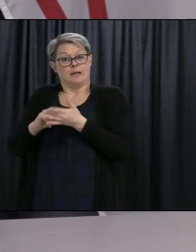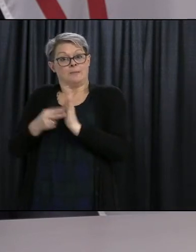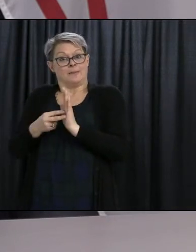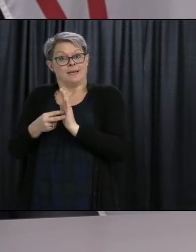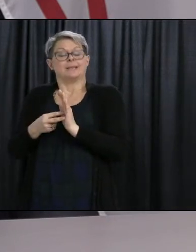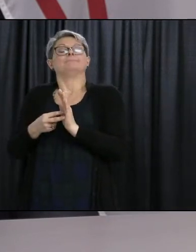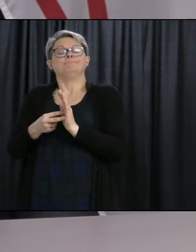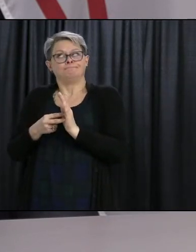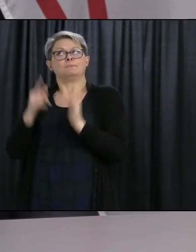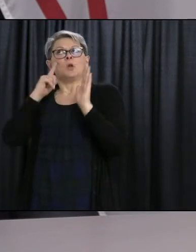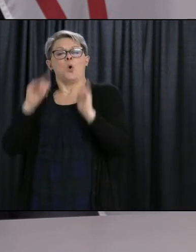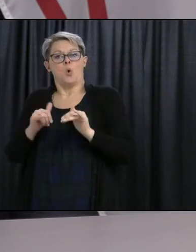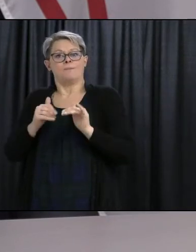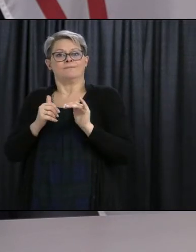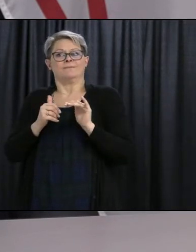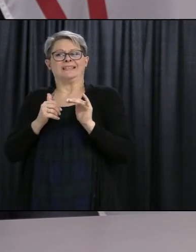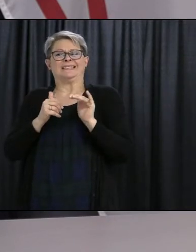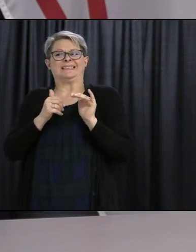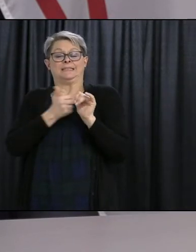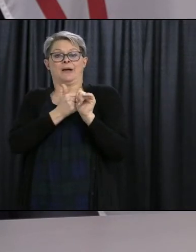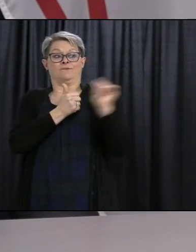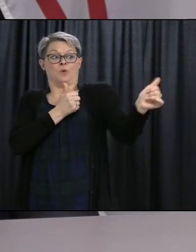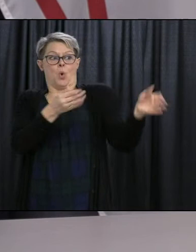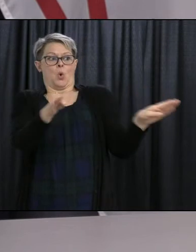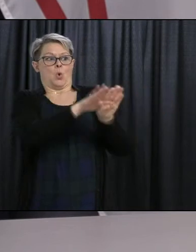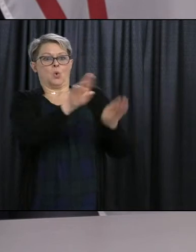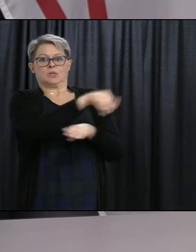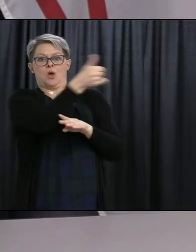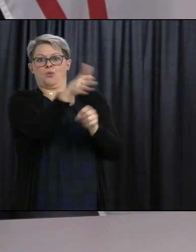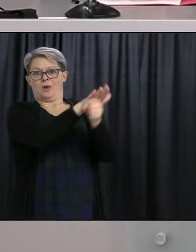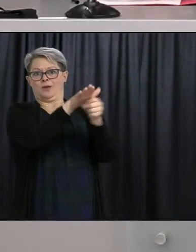hopefully we can avoid this situation anywhere else.